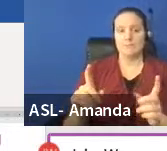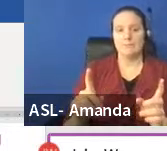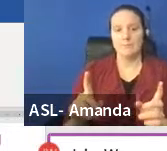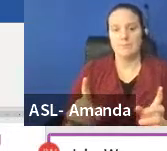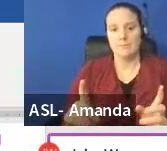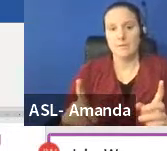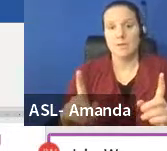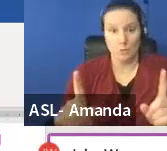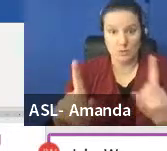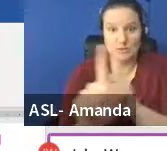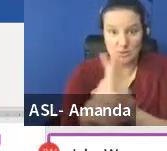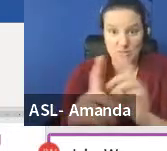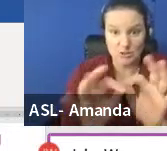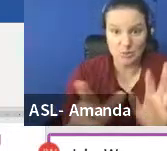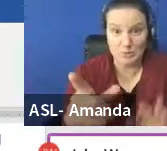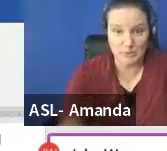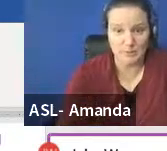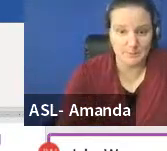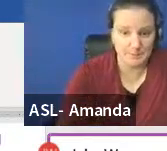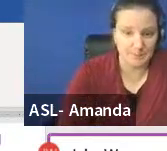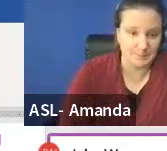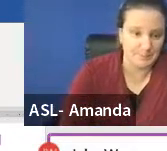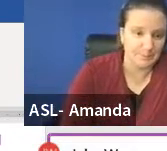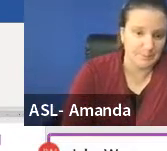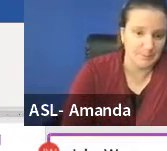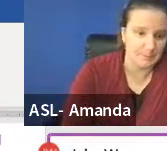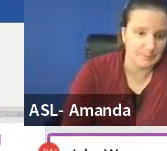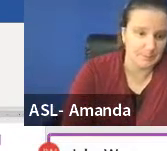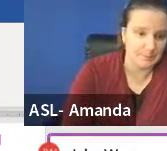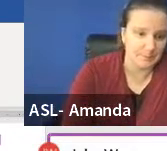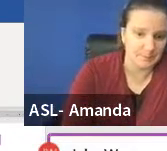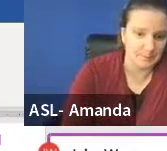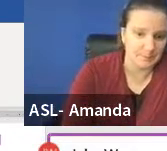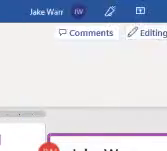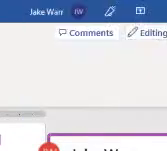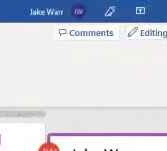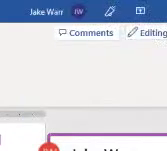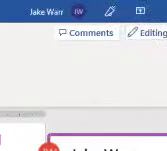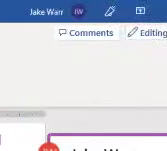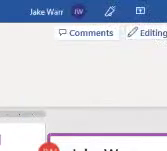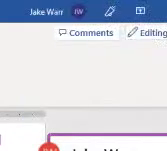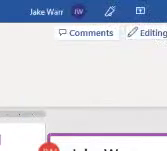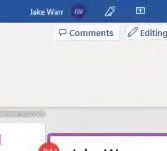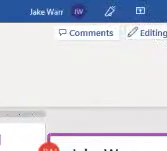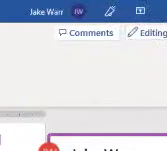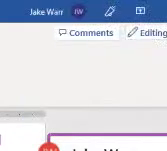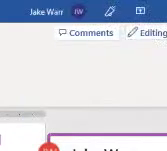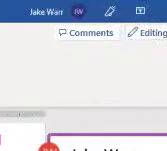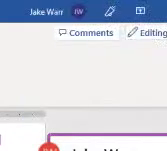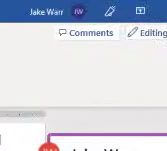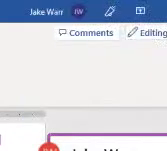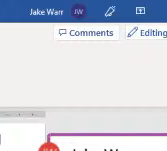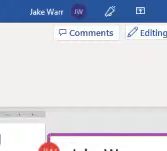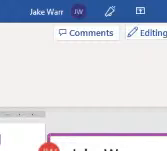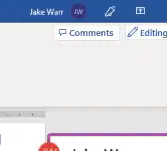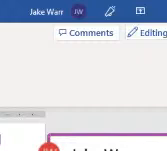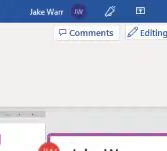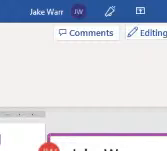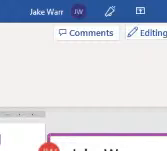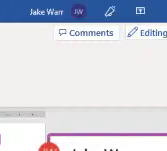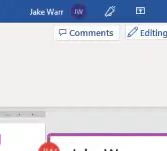Yeah, I mean, I guess that person would be included in both percentages. Okay. Does that make